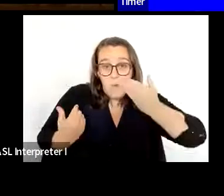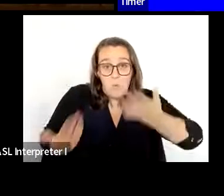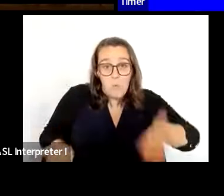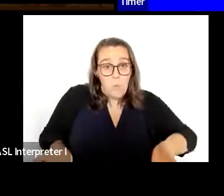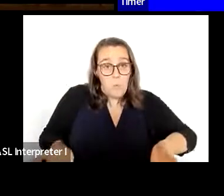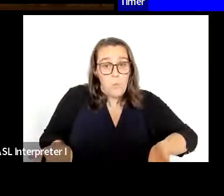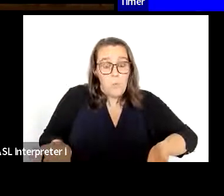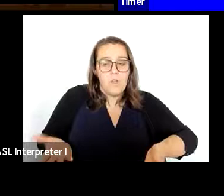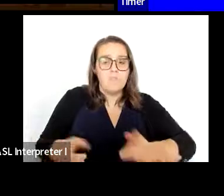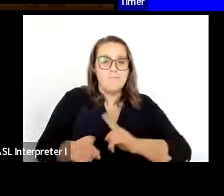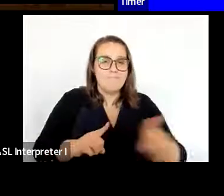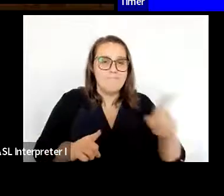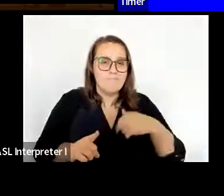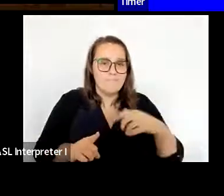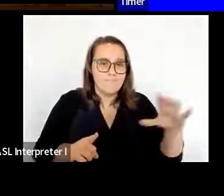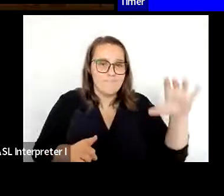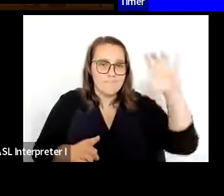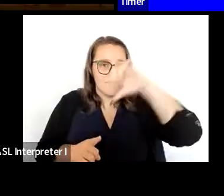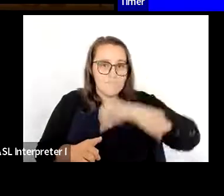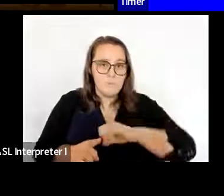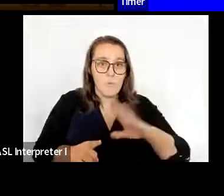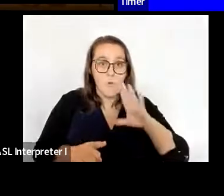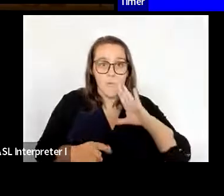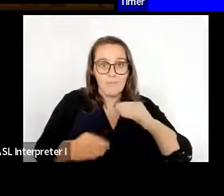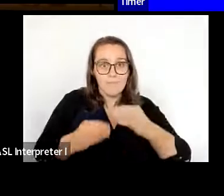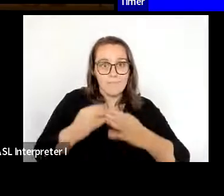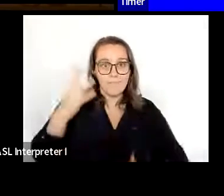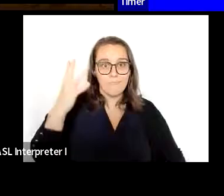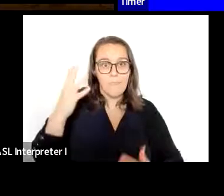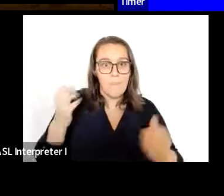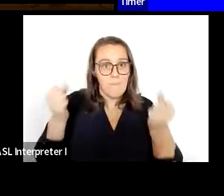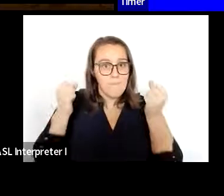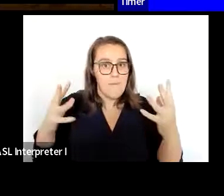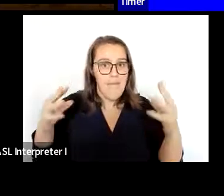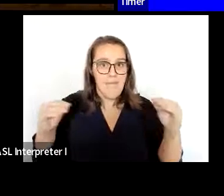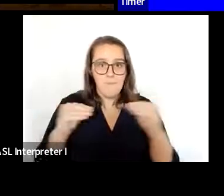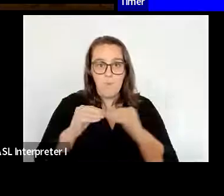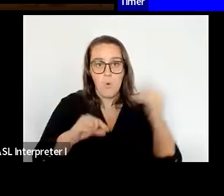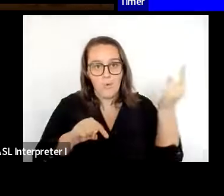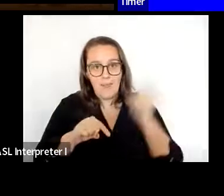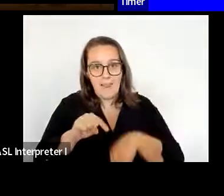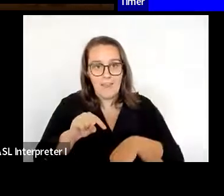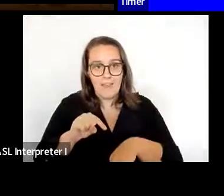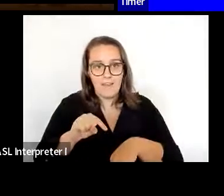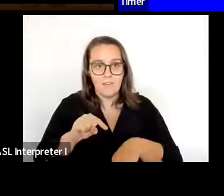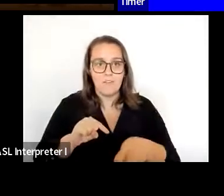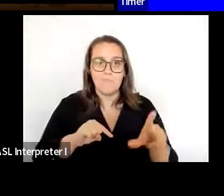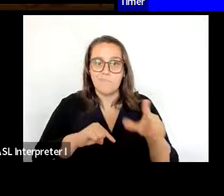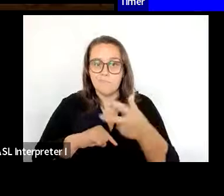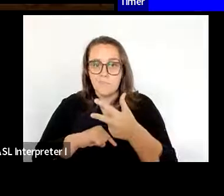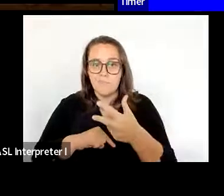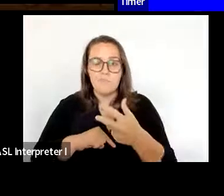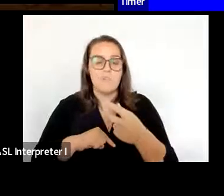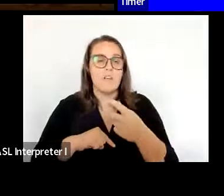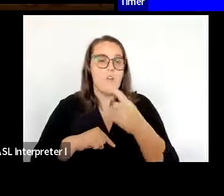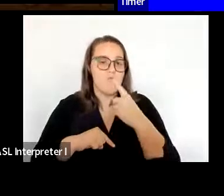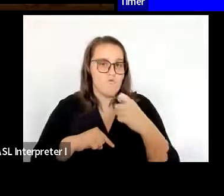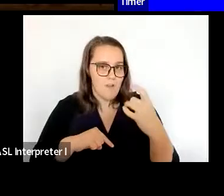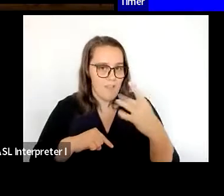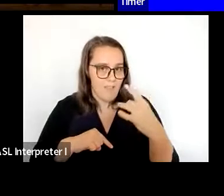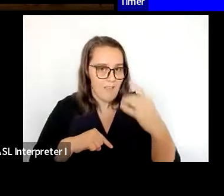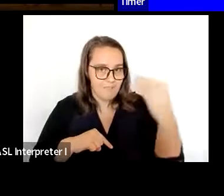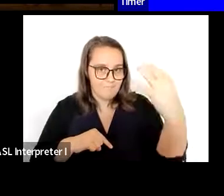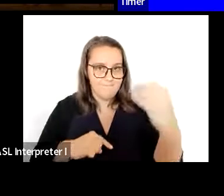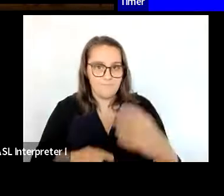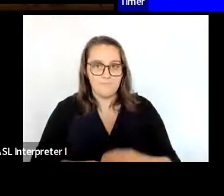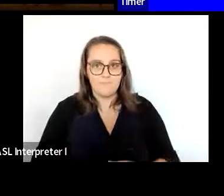I imagine that there'll be many, many more where you won't be able to make a right on red. But I can't, nor